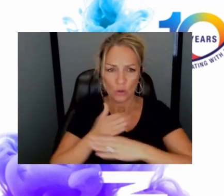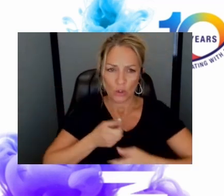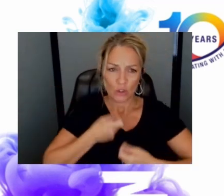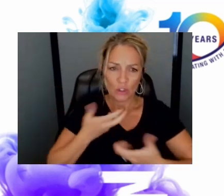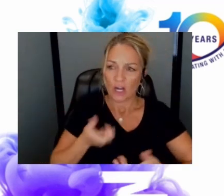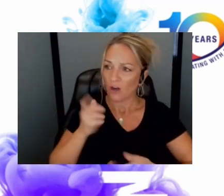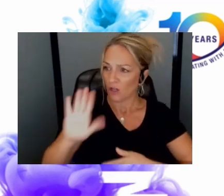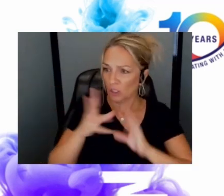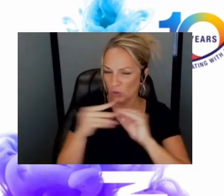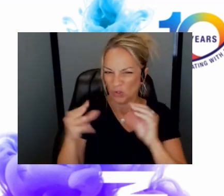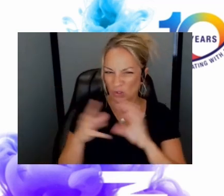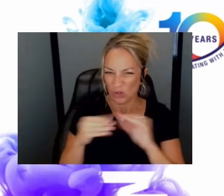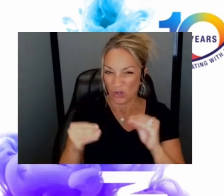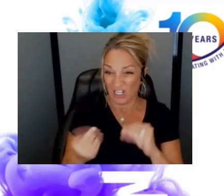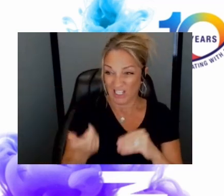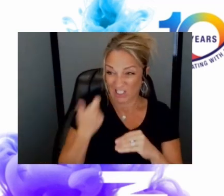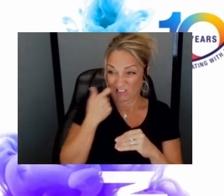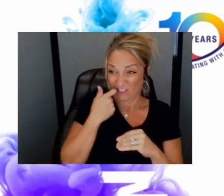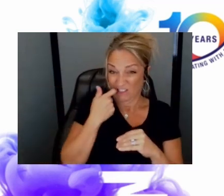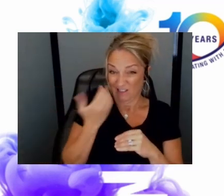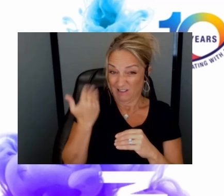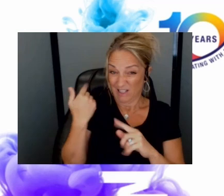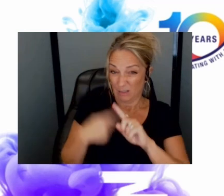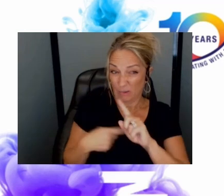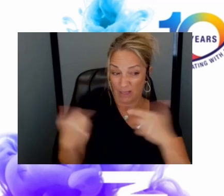month, we had one on